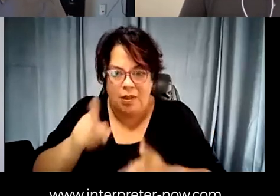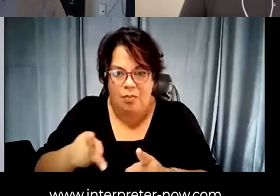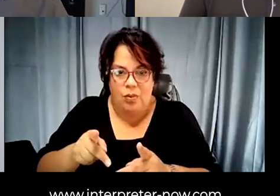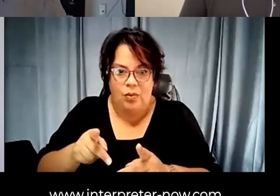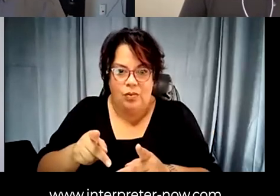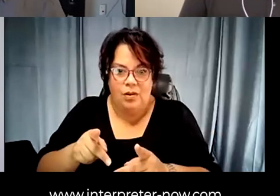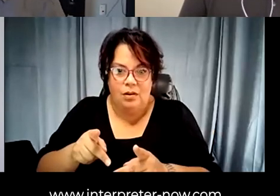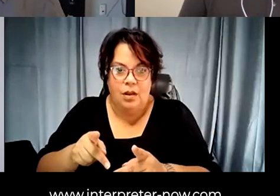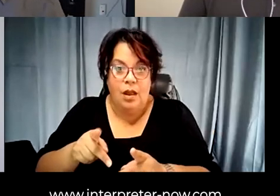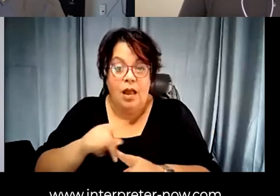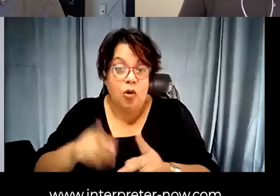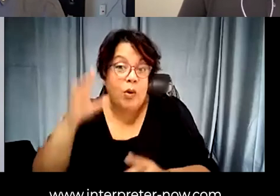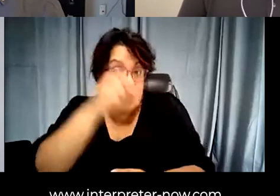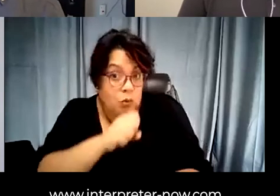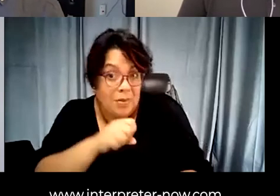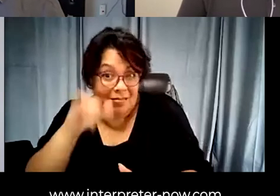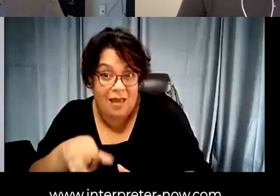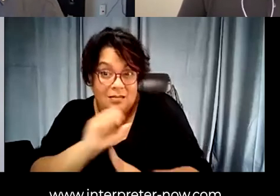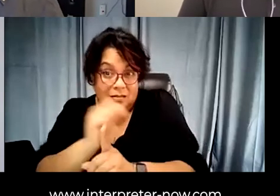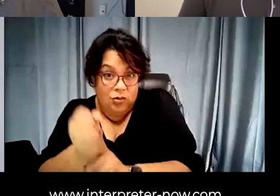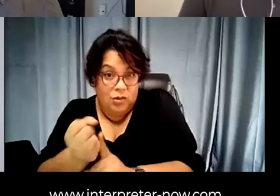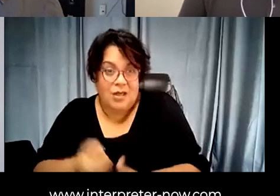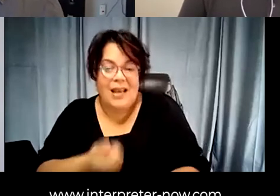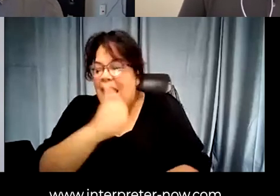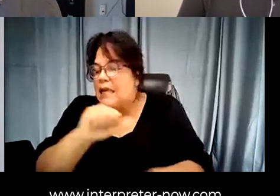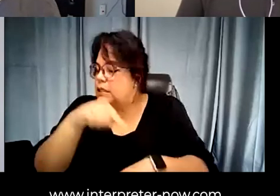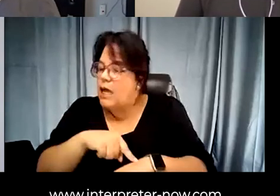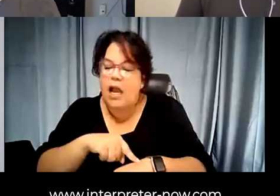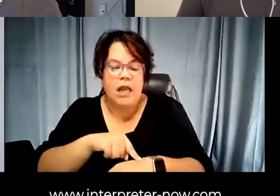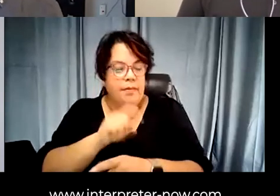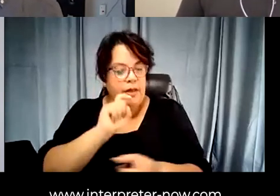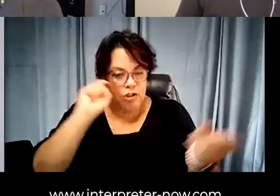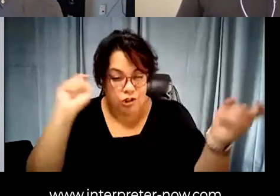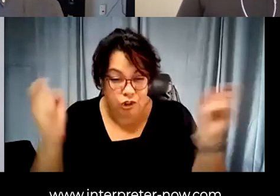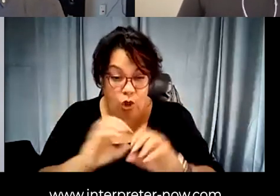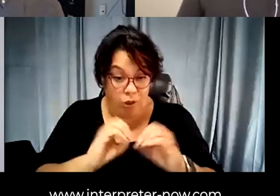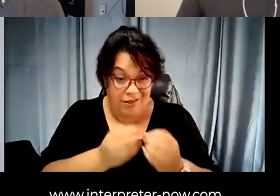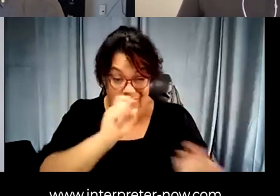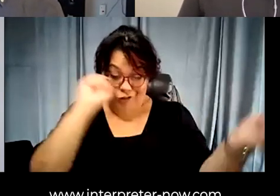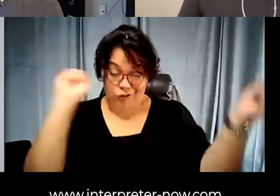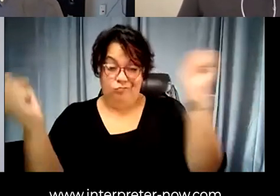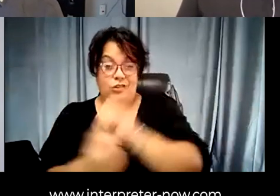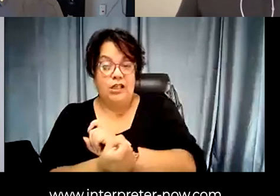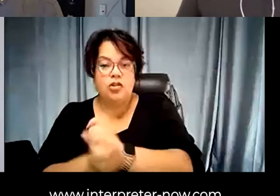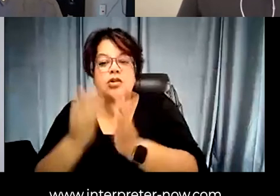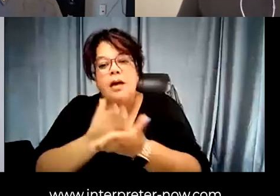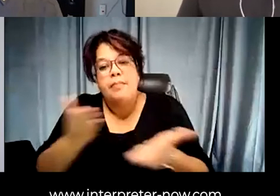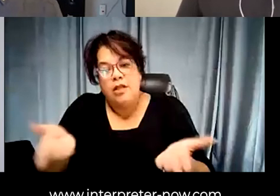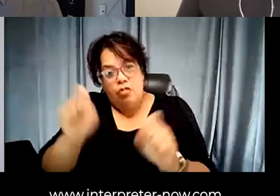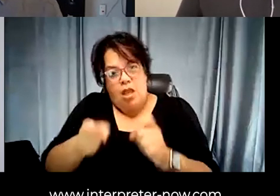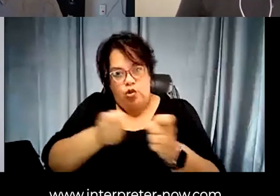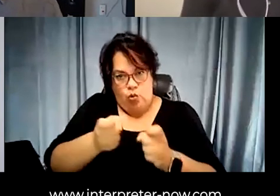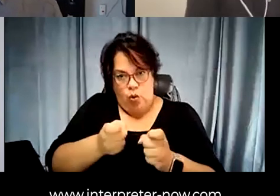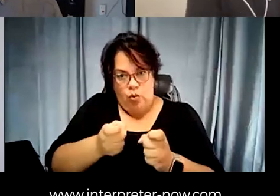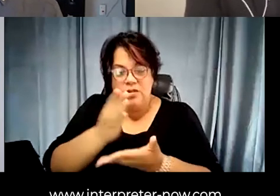assuming that's the case, anytime there's a big change like that, there are things that are going to be within your control. And then there are going to be things